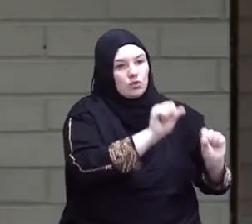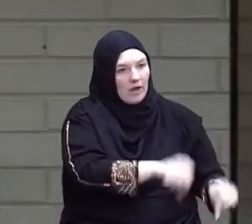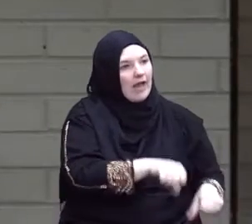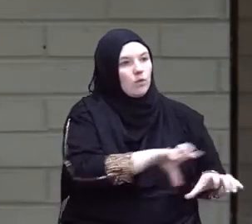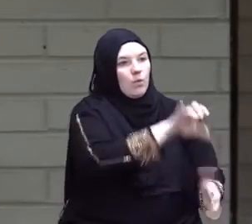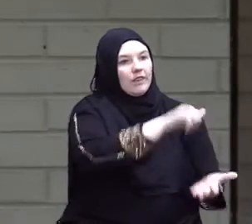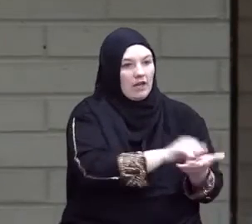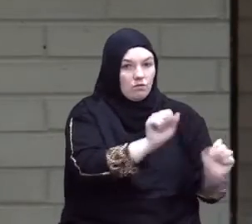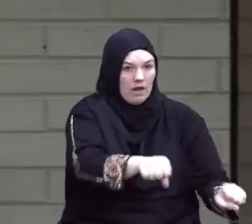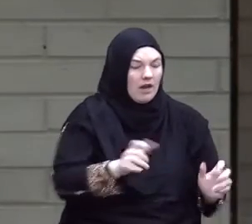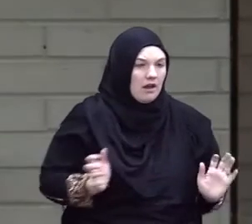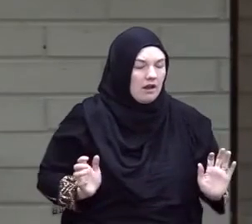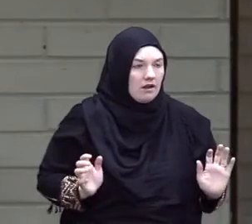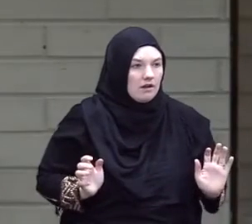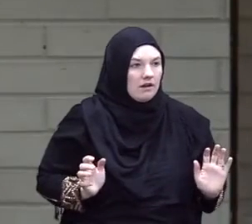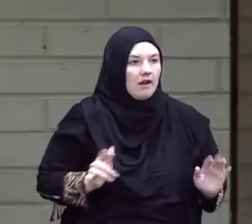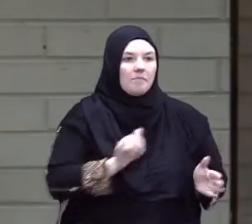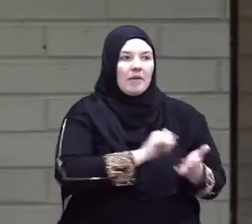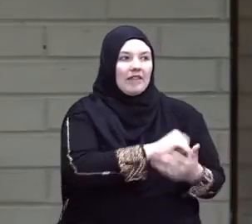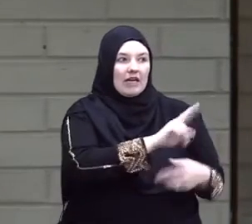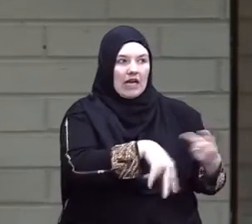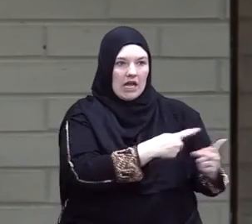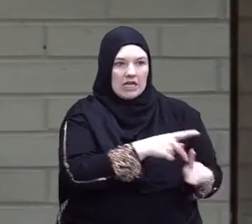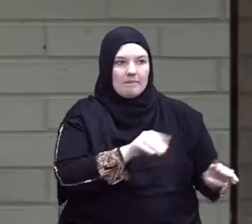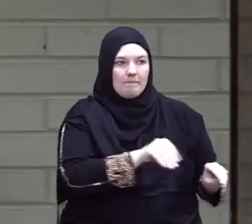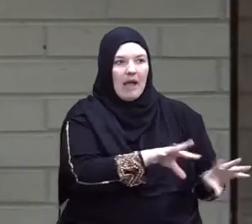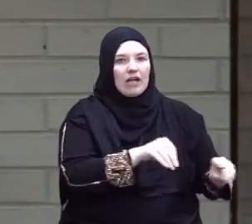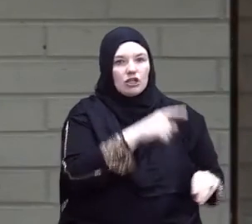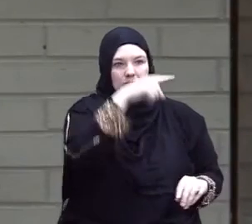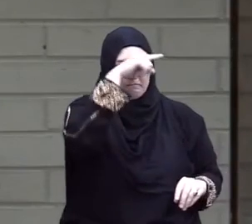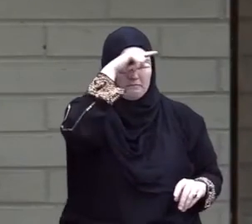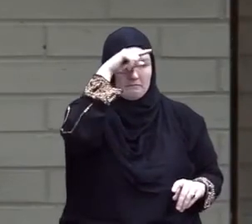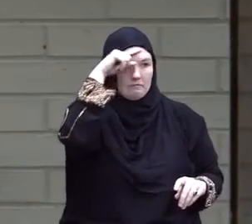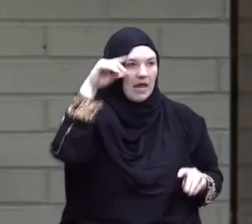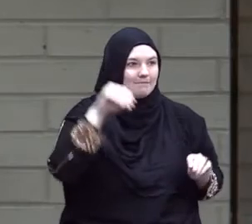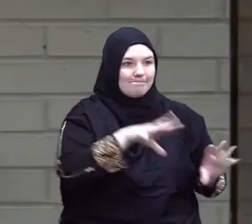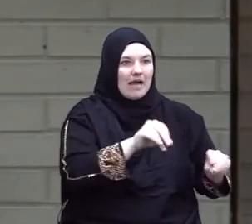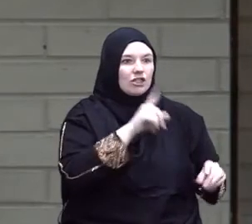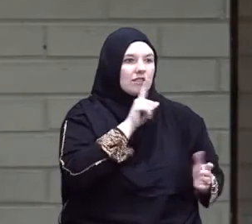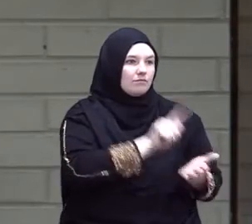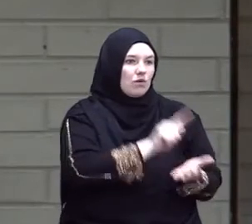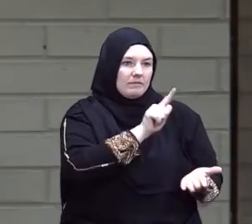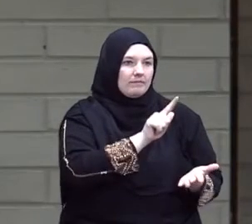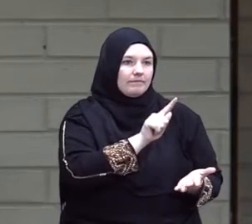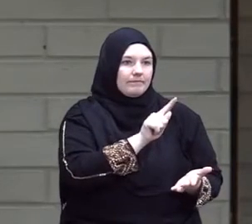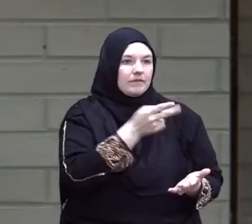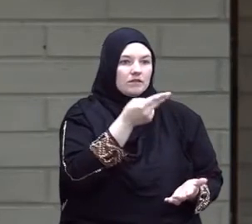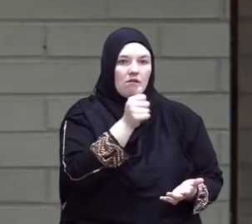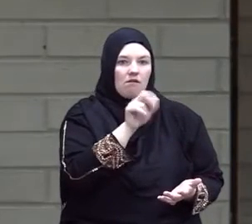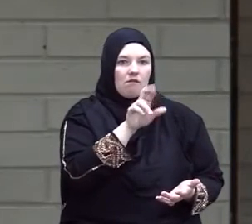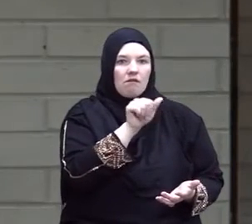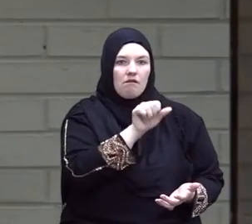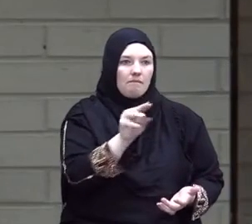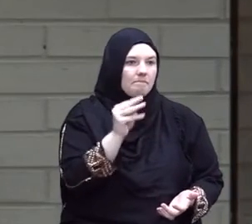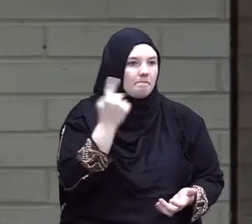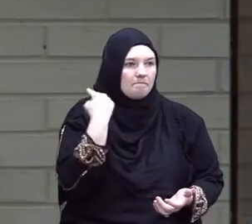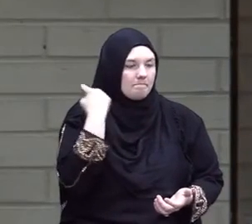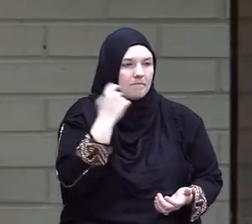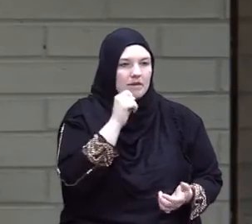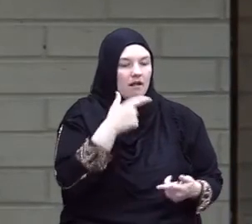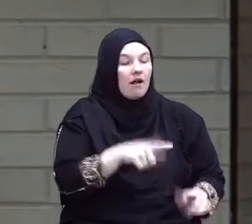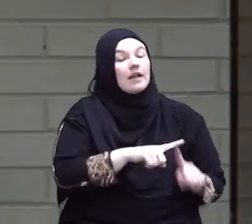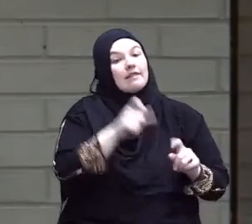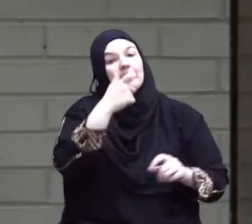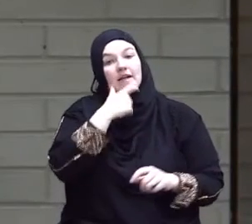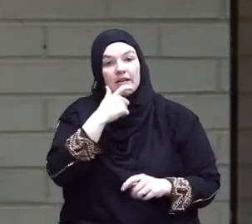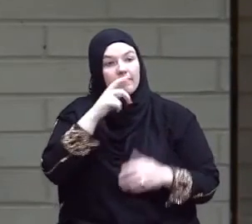that. But this kind of magic, black magic, is prohibited. It's haram. And